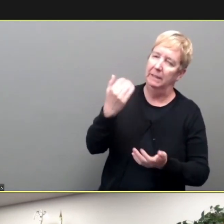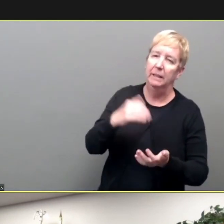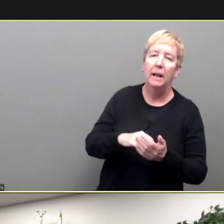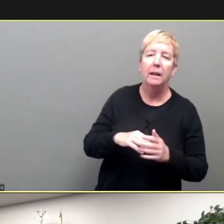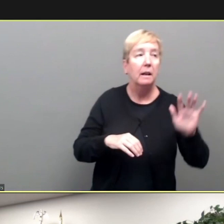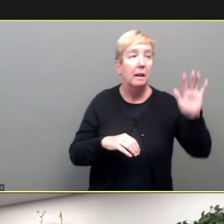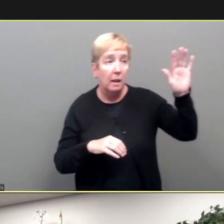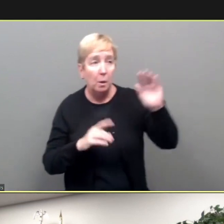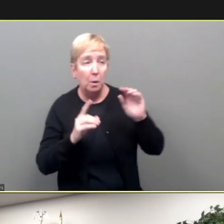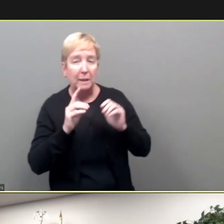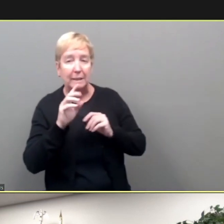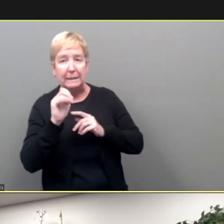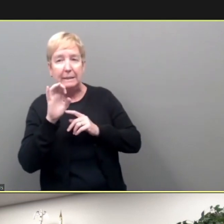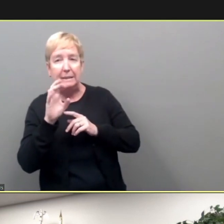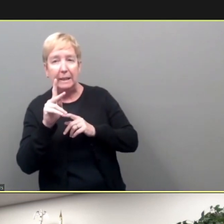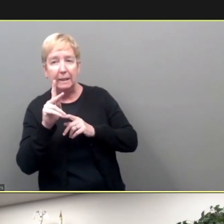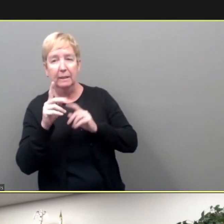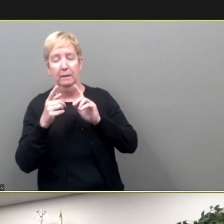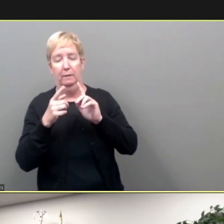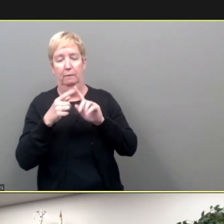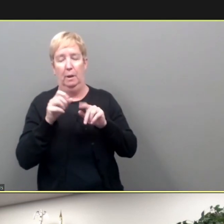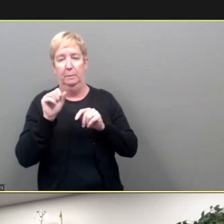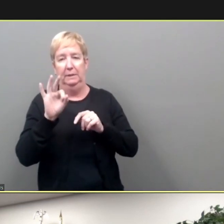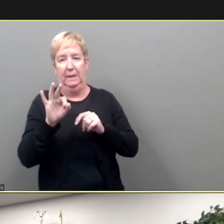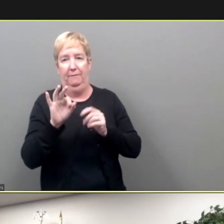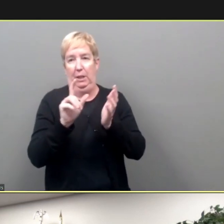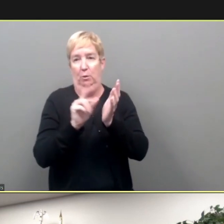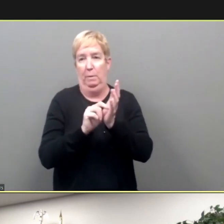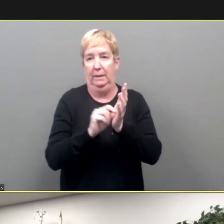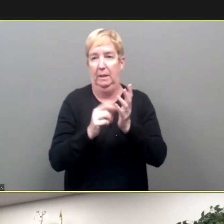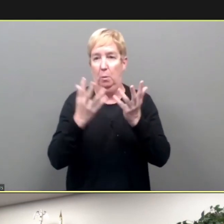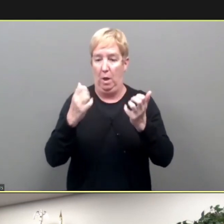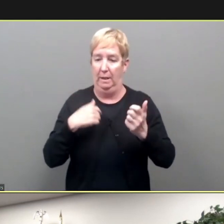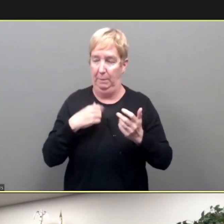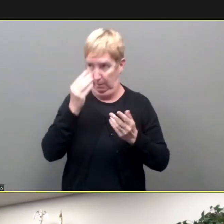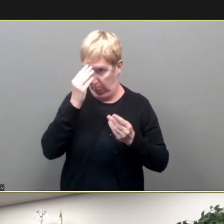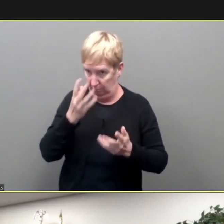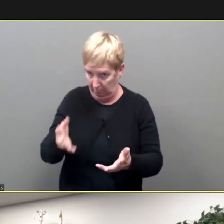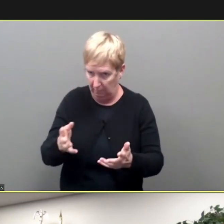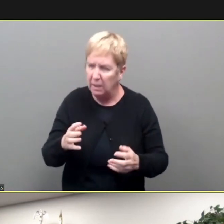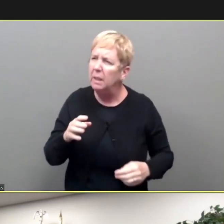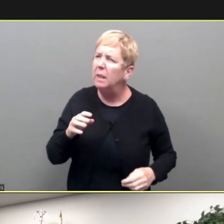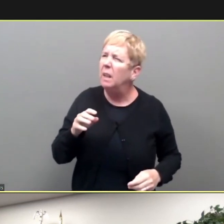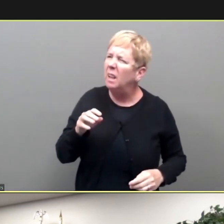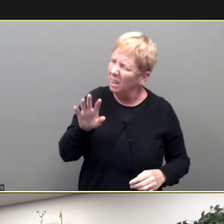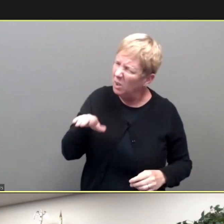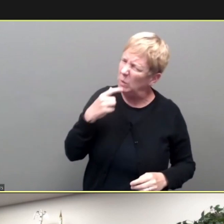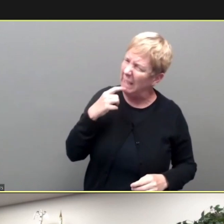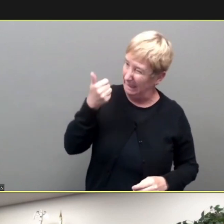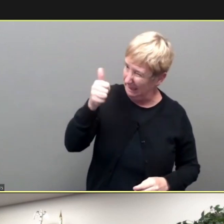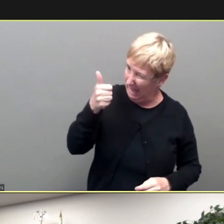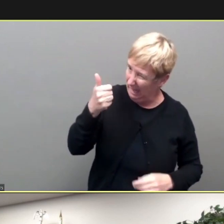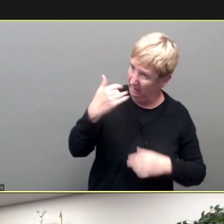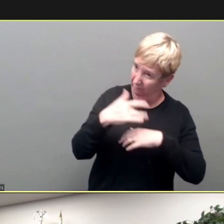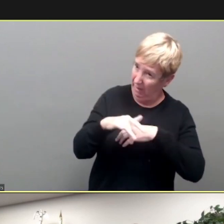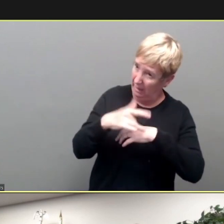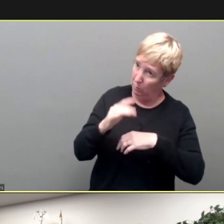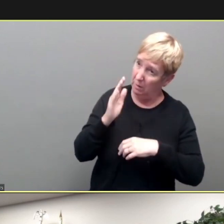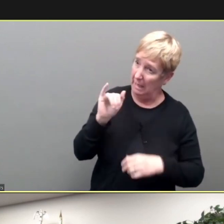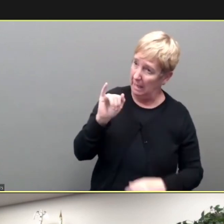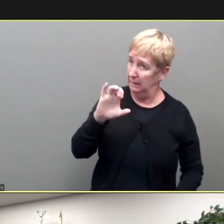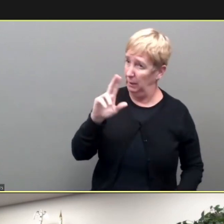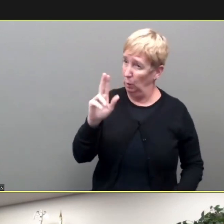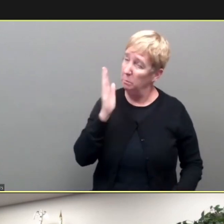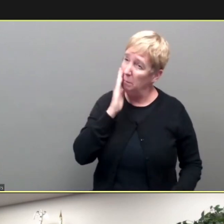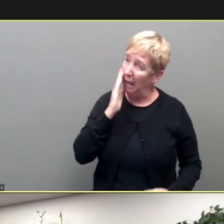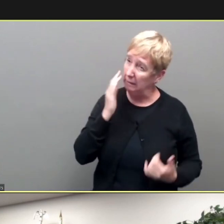Fe New Mexican. He just wanted to confirm what he thought he heard earlier, which was, did you say 10 available ICU beds at this time? I think on the map